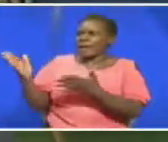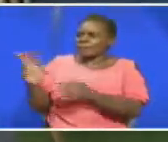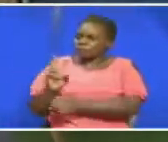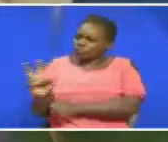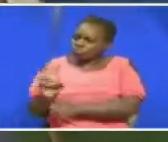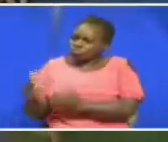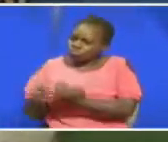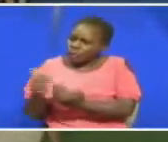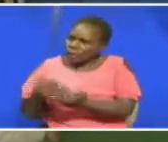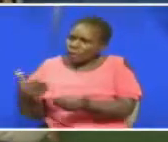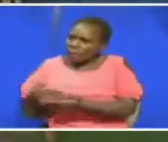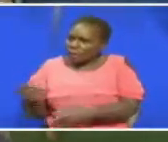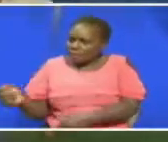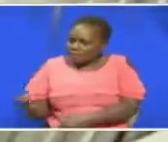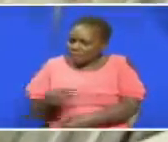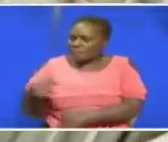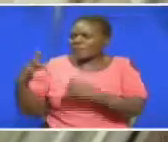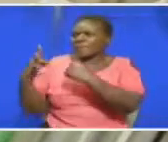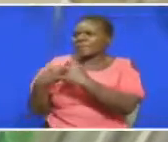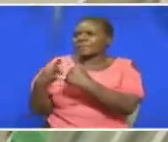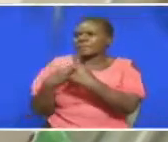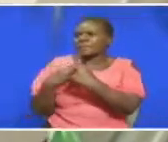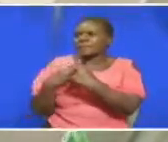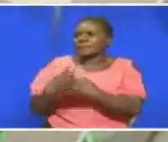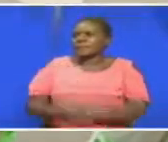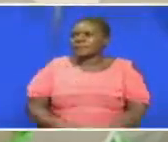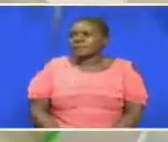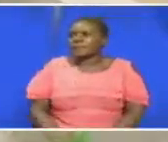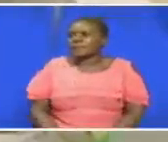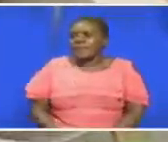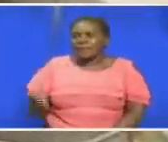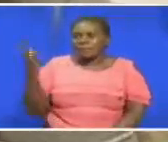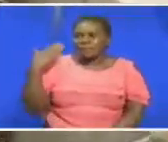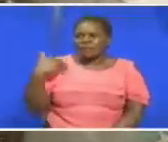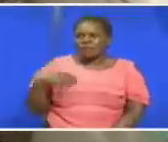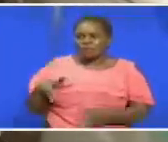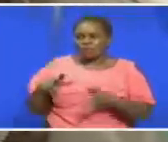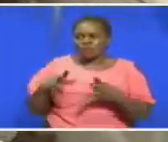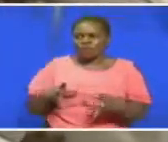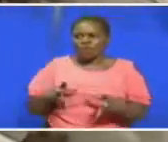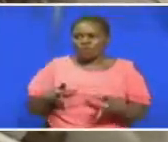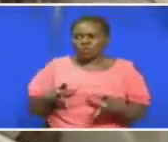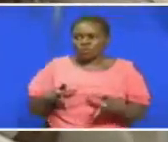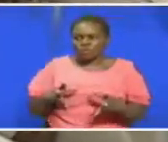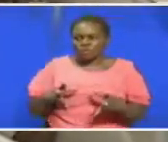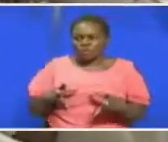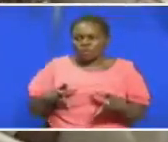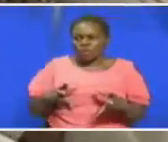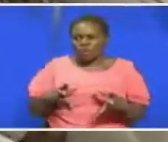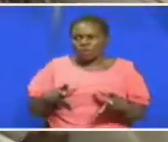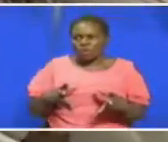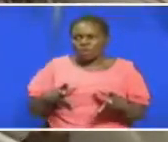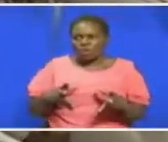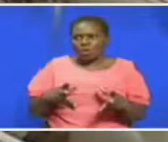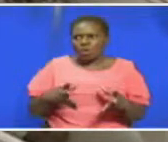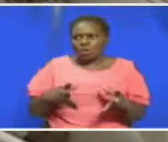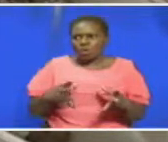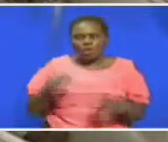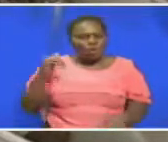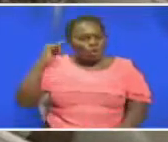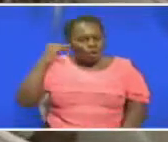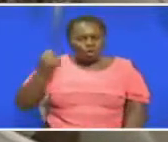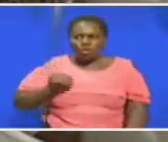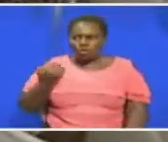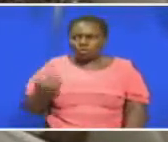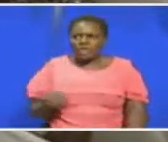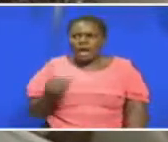check on her 8-month-old daughter. Initially, she will be forced to always literally hold onto her daughter,